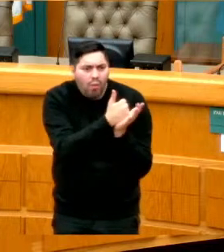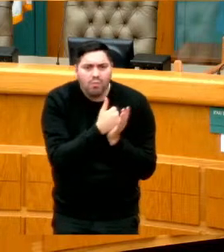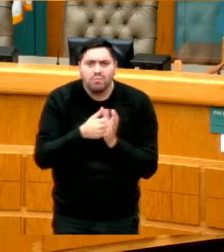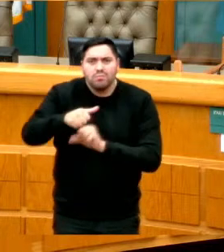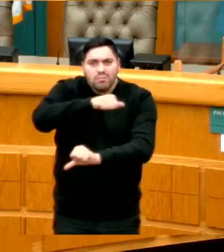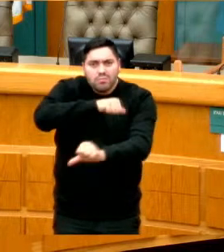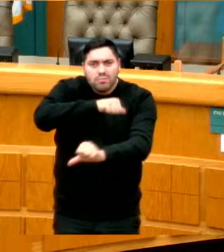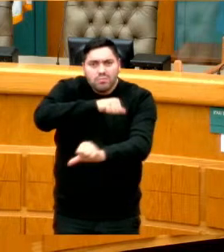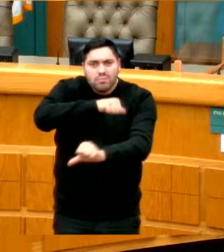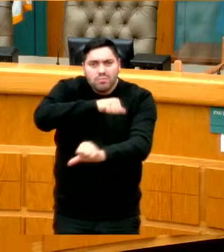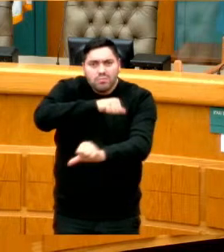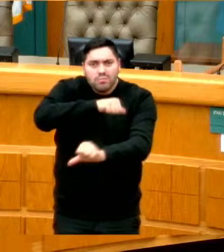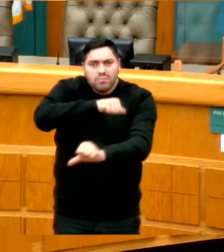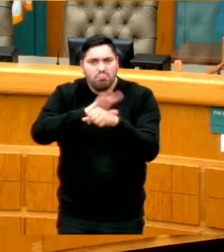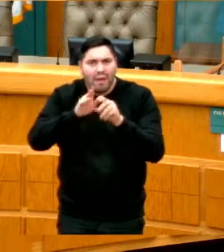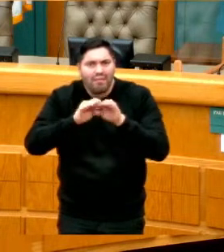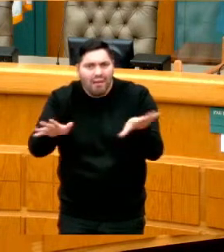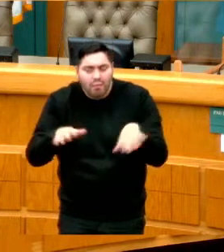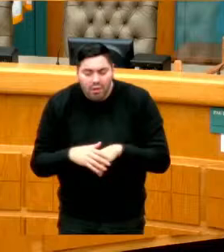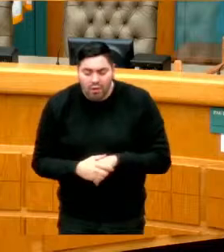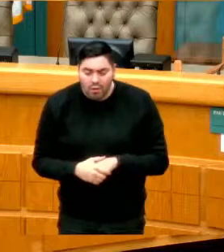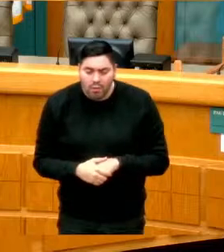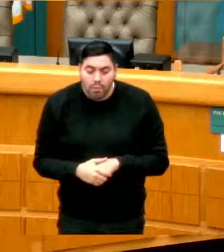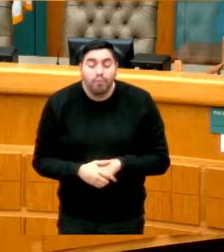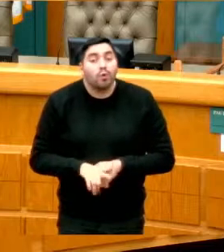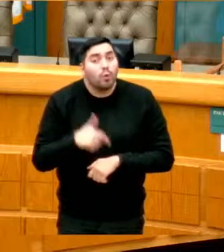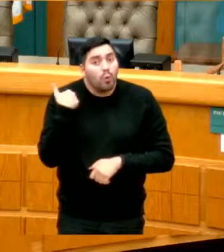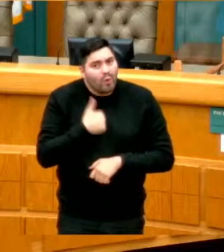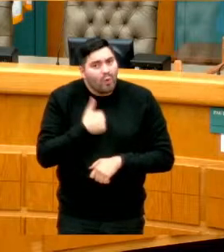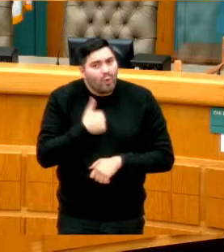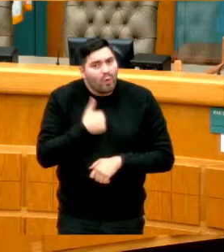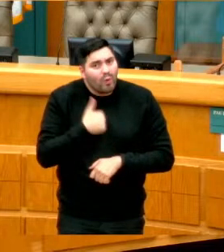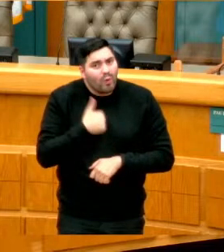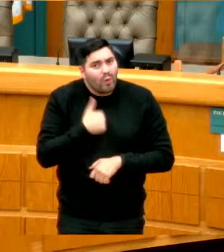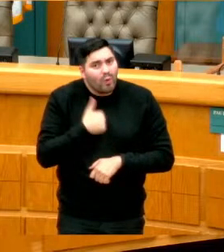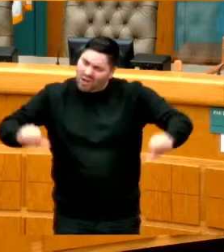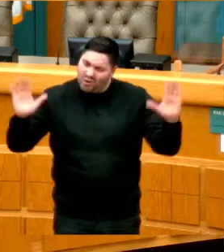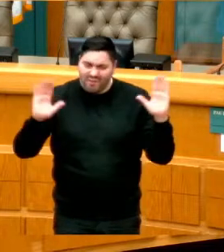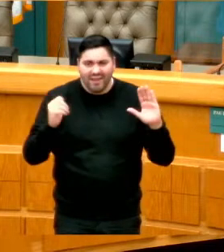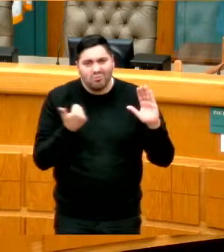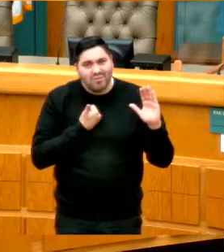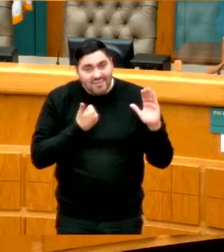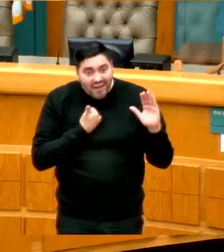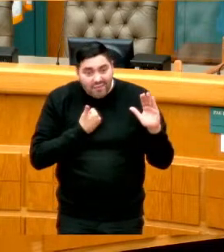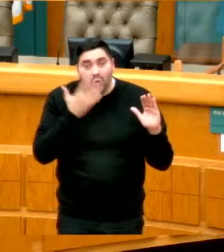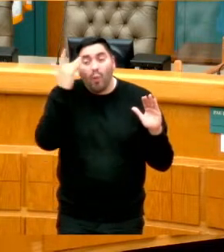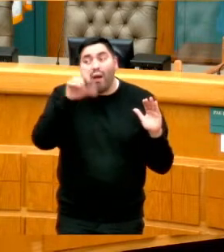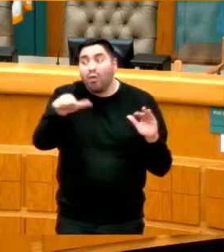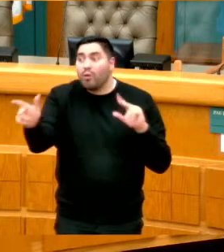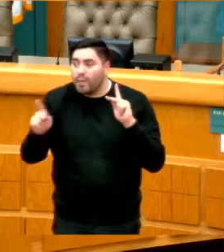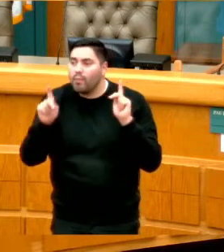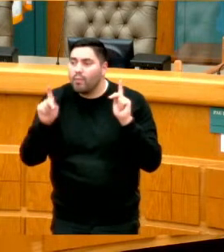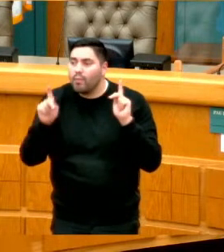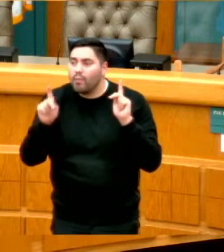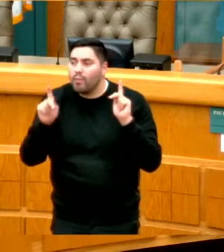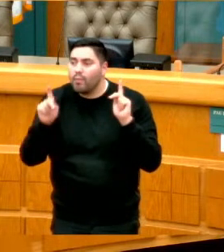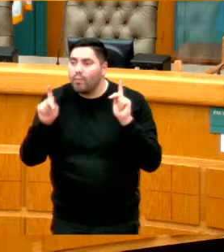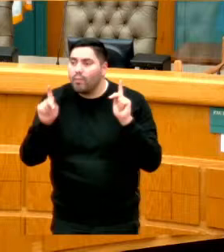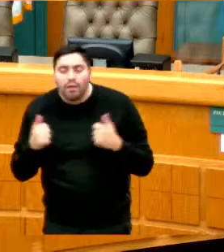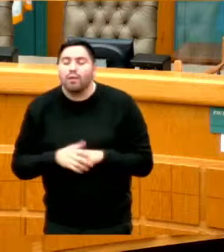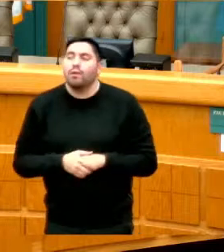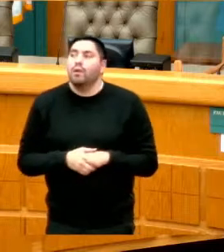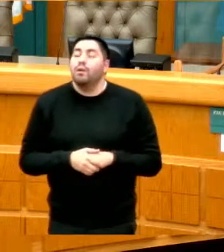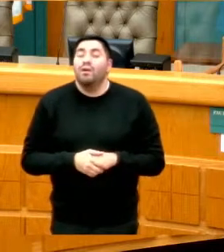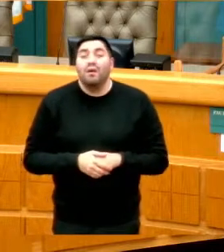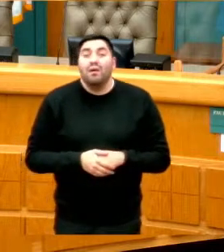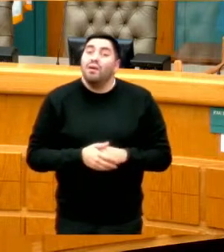this pandemic. We've made our own sacrifices, literally, so that others may live. For some of